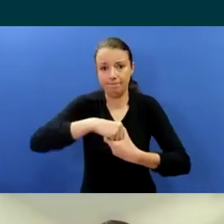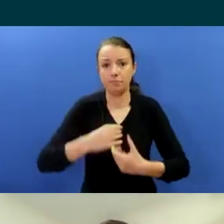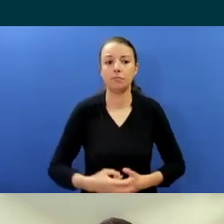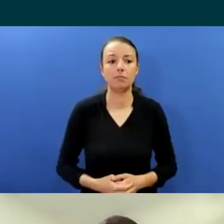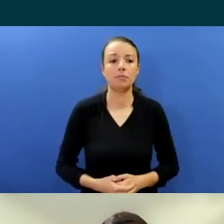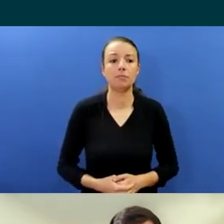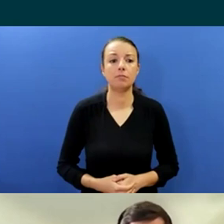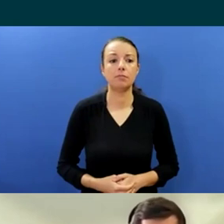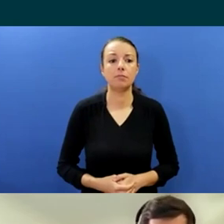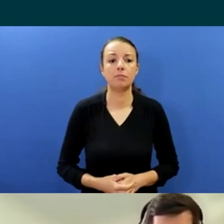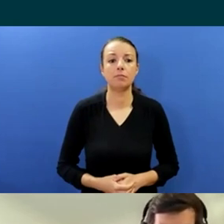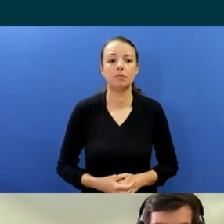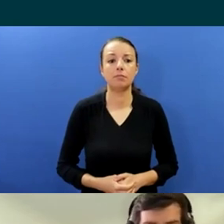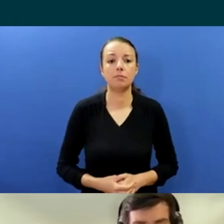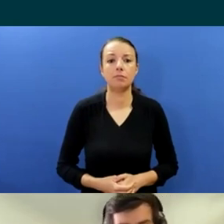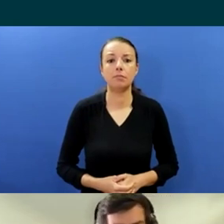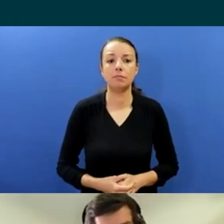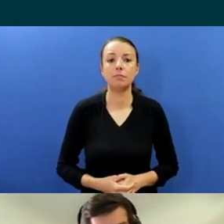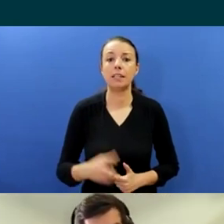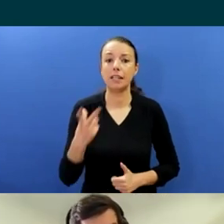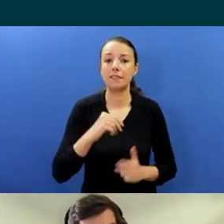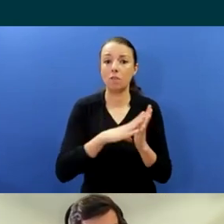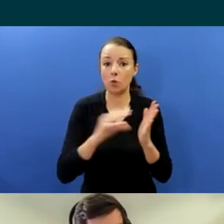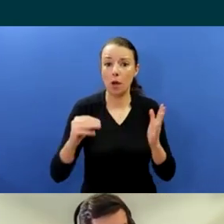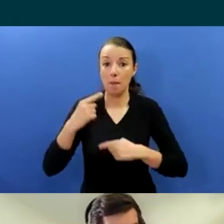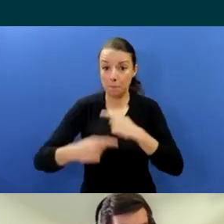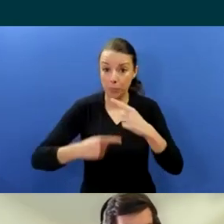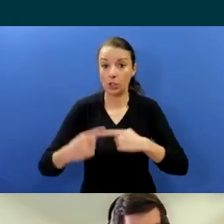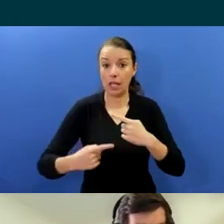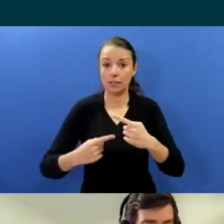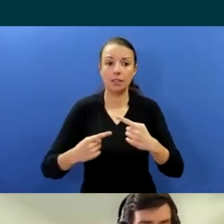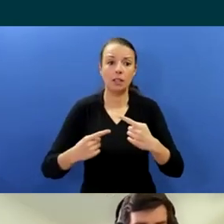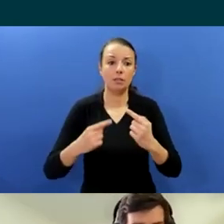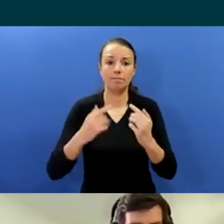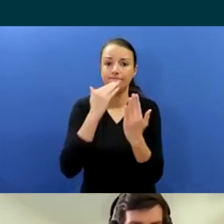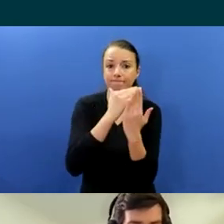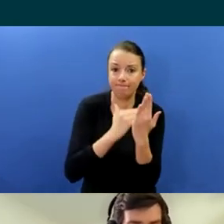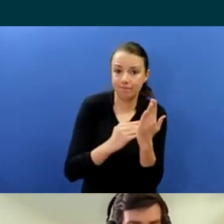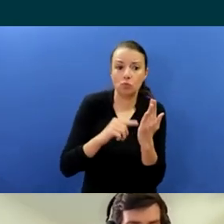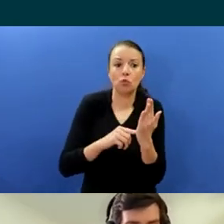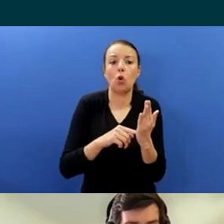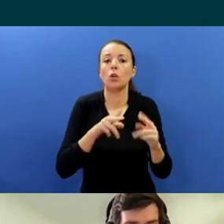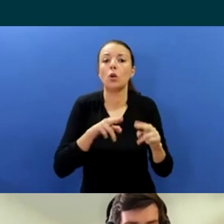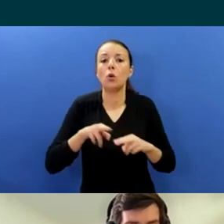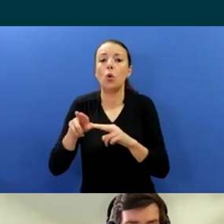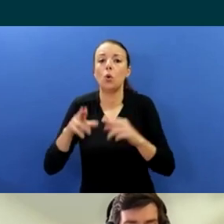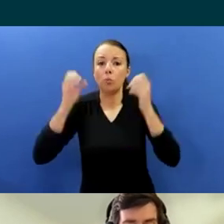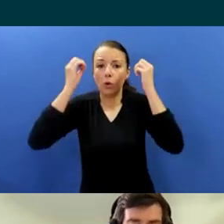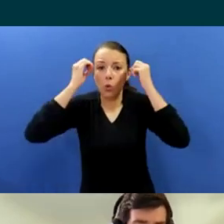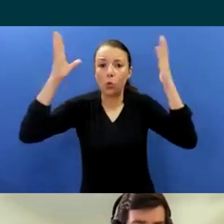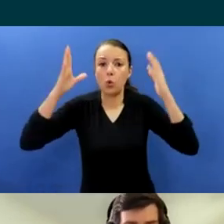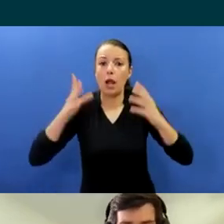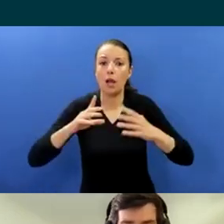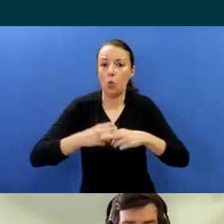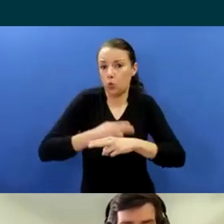Those processes also correspond to the City Council's understanding of governance. The City Council has in